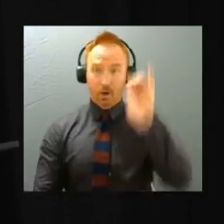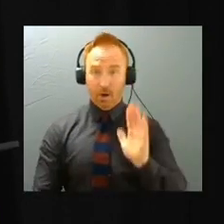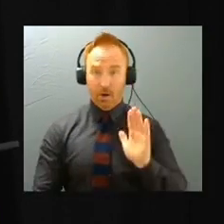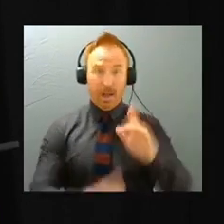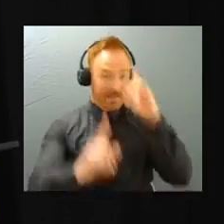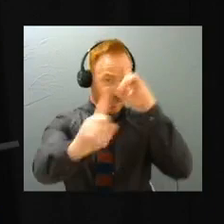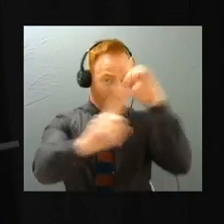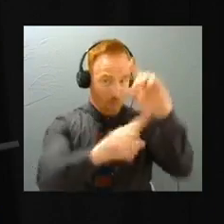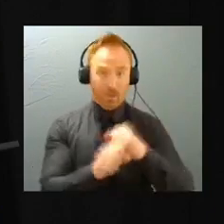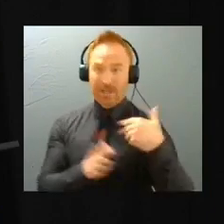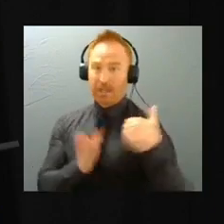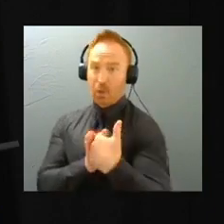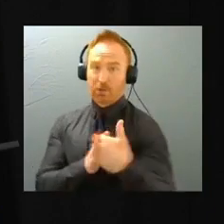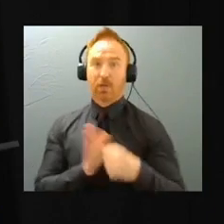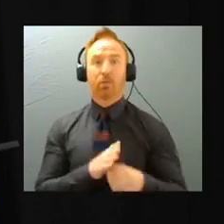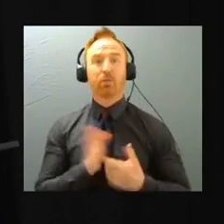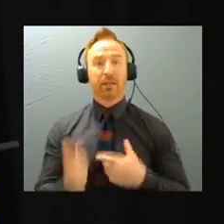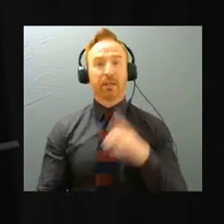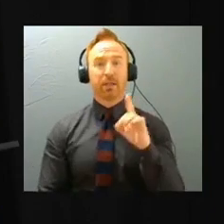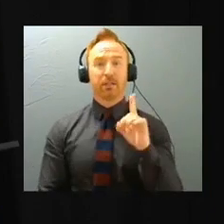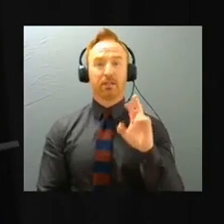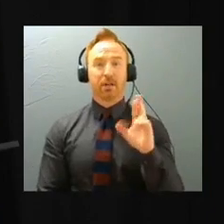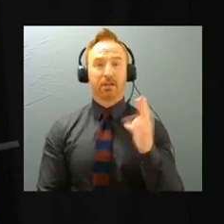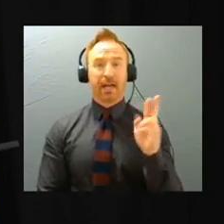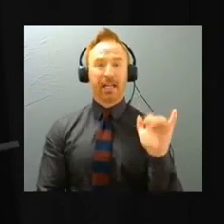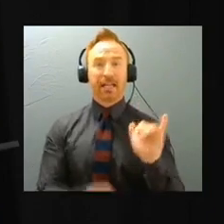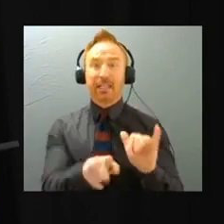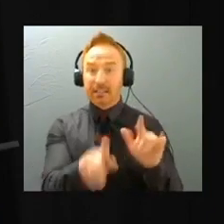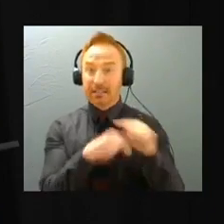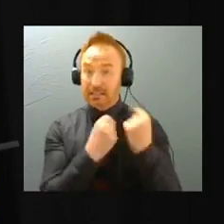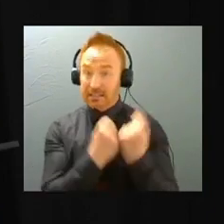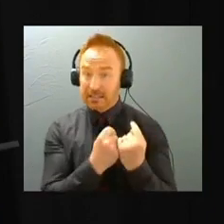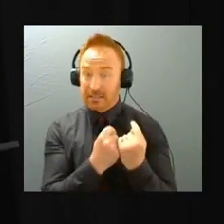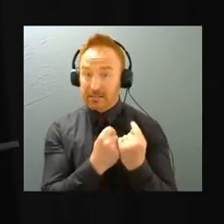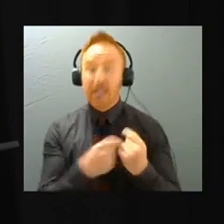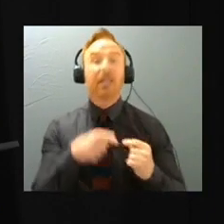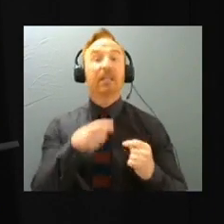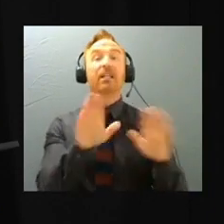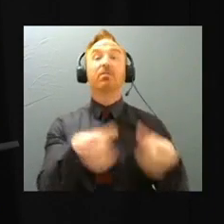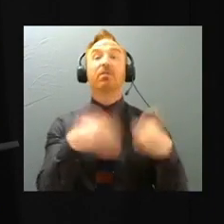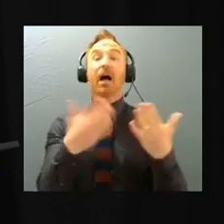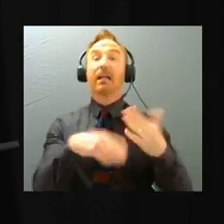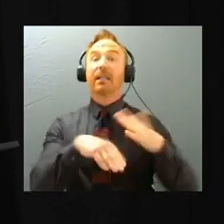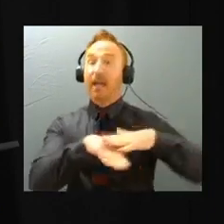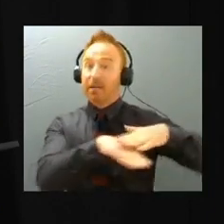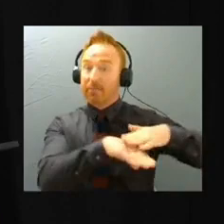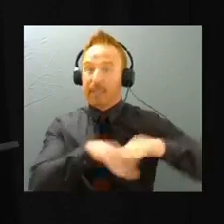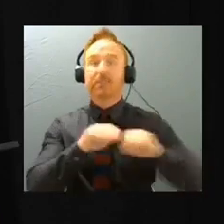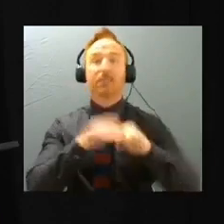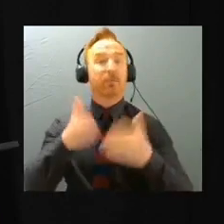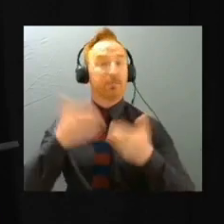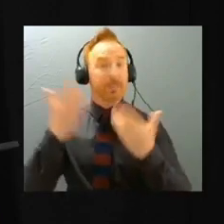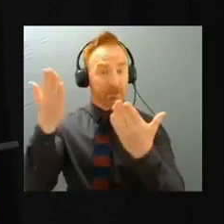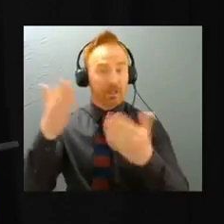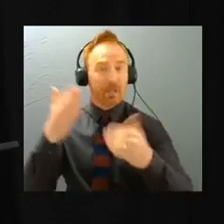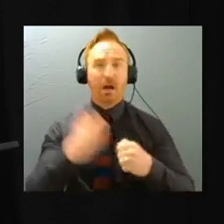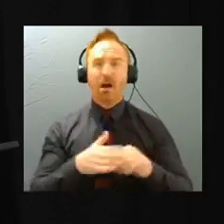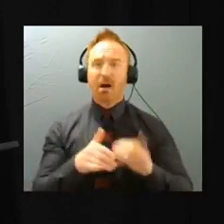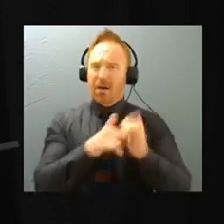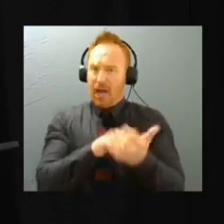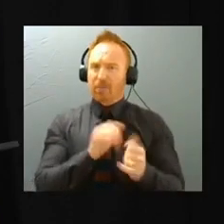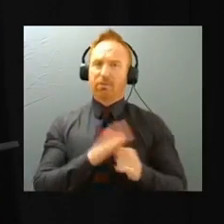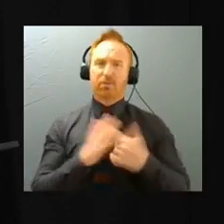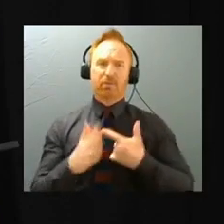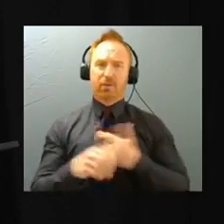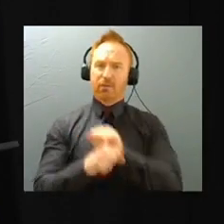with Dr. Hanley and his team. Dr. Hanley is providing advice and recommendations on how to address the